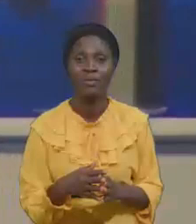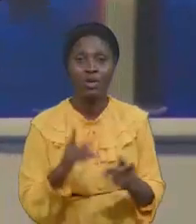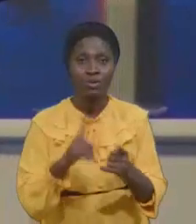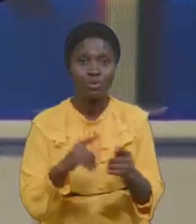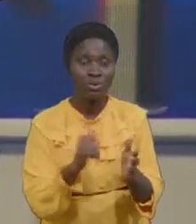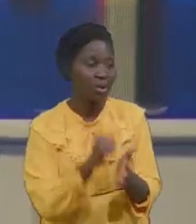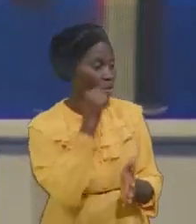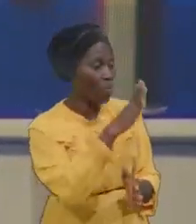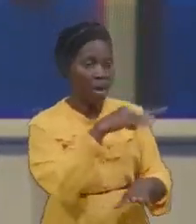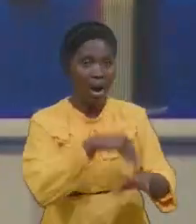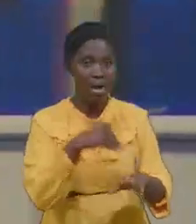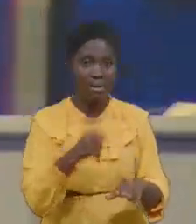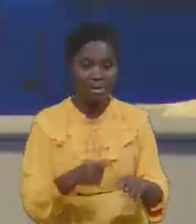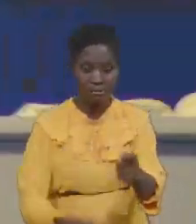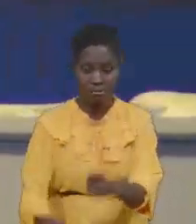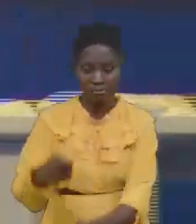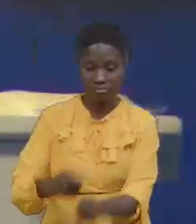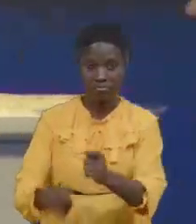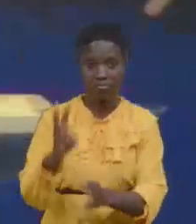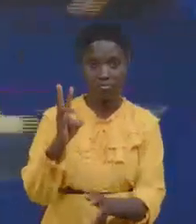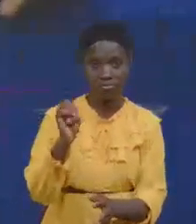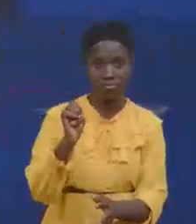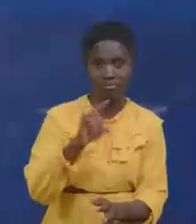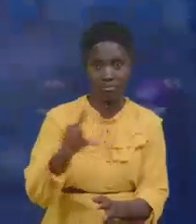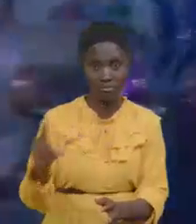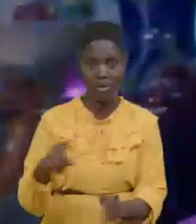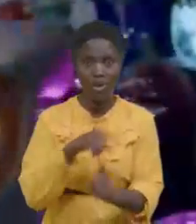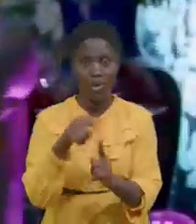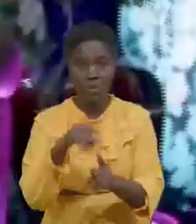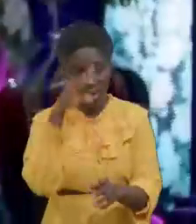woman at the well. When he said, if you